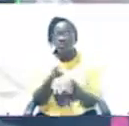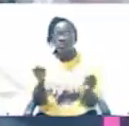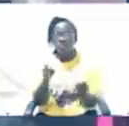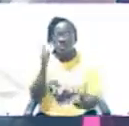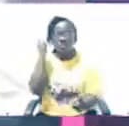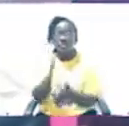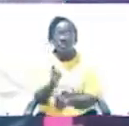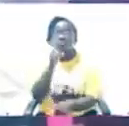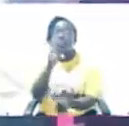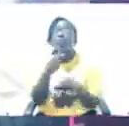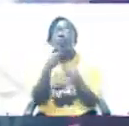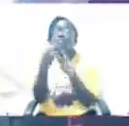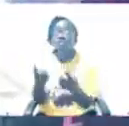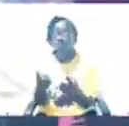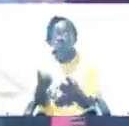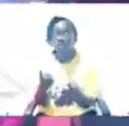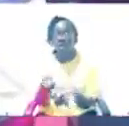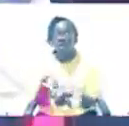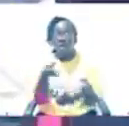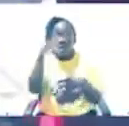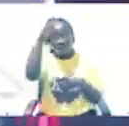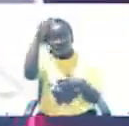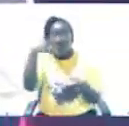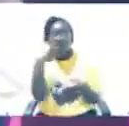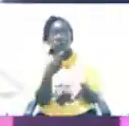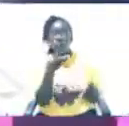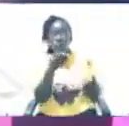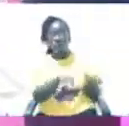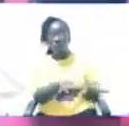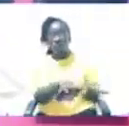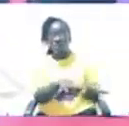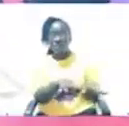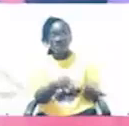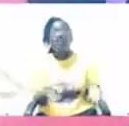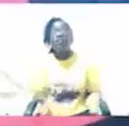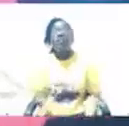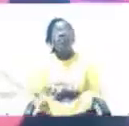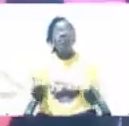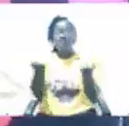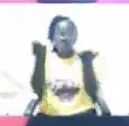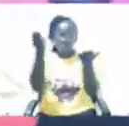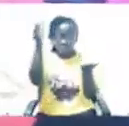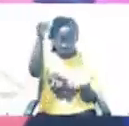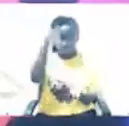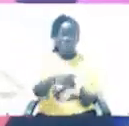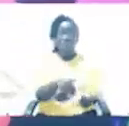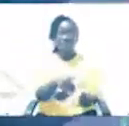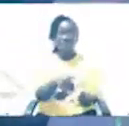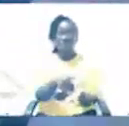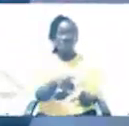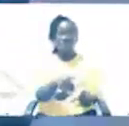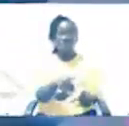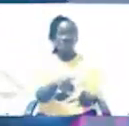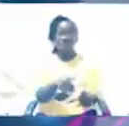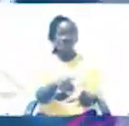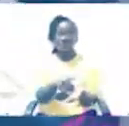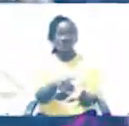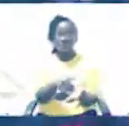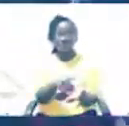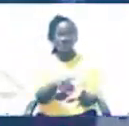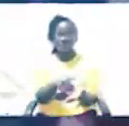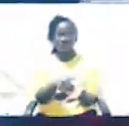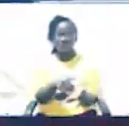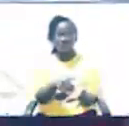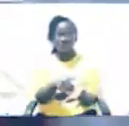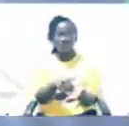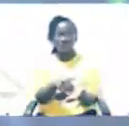dead started coming out. With clothes cover his head. Clothes cover his body. He calls the